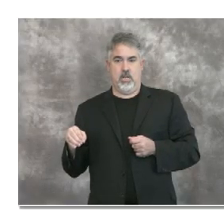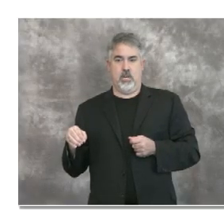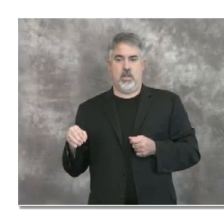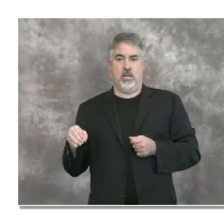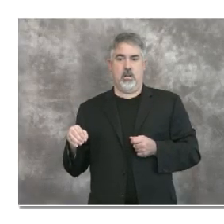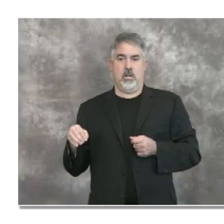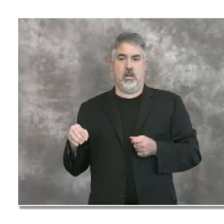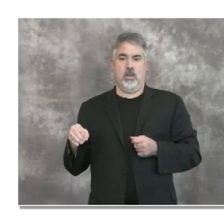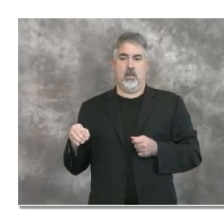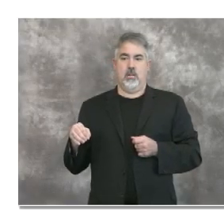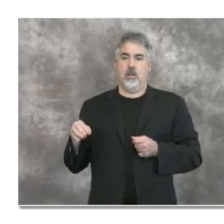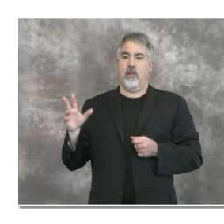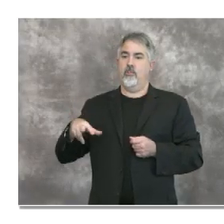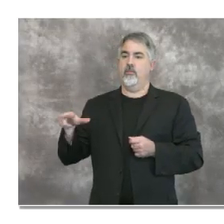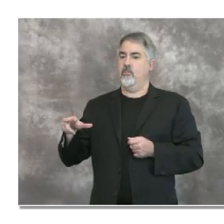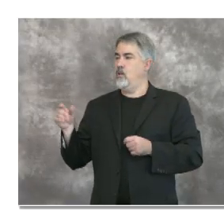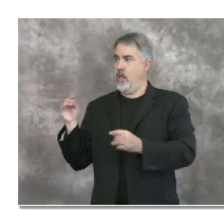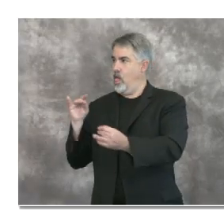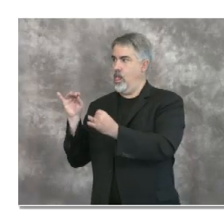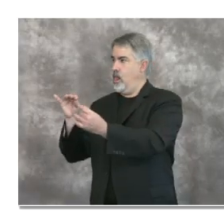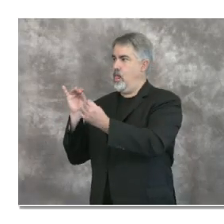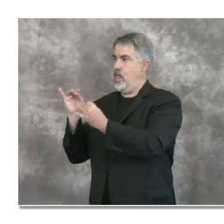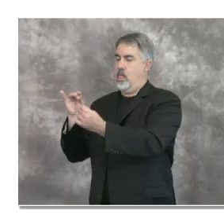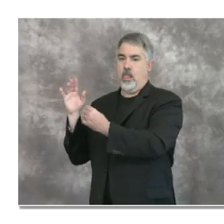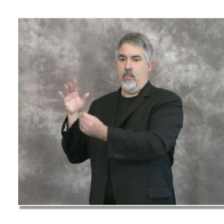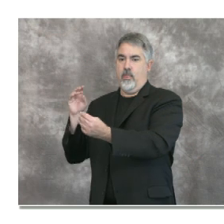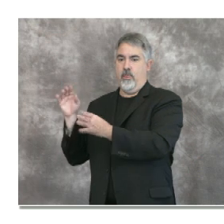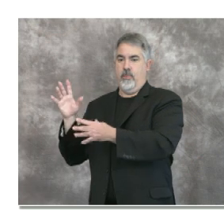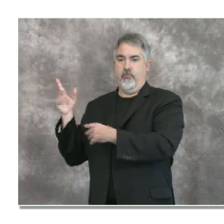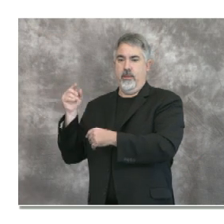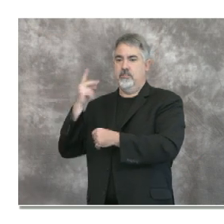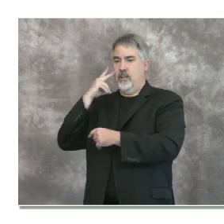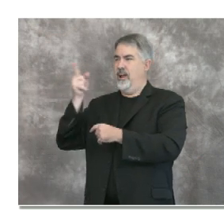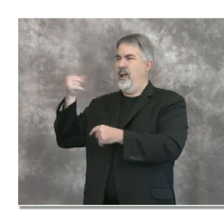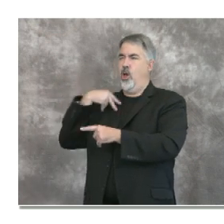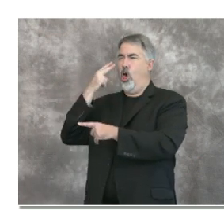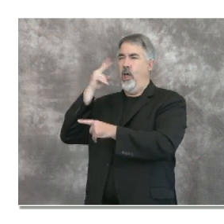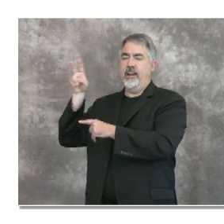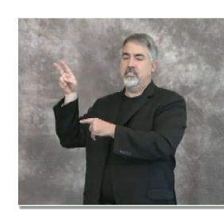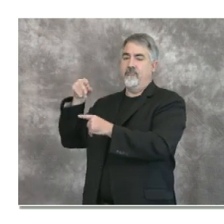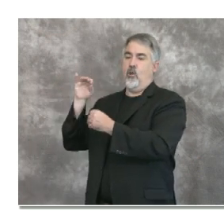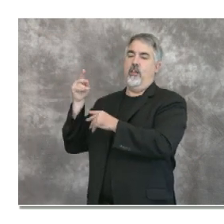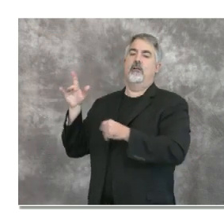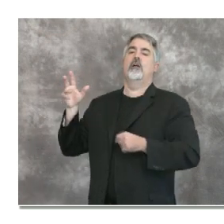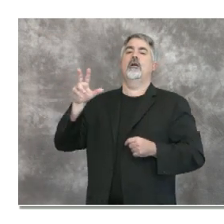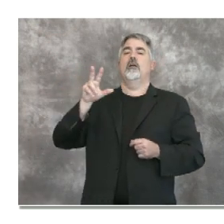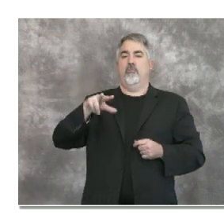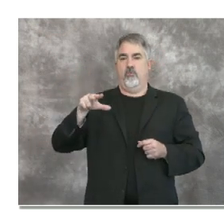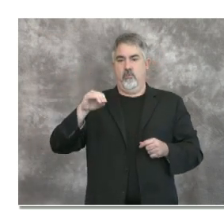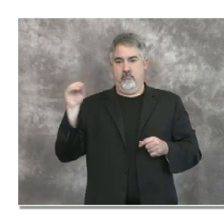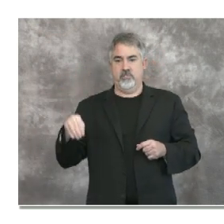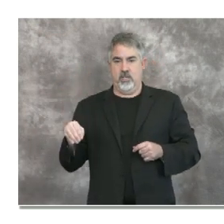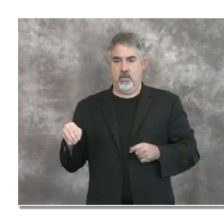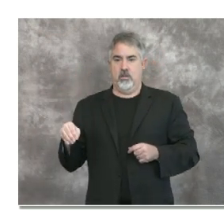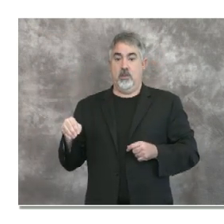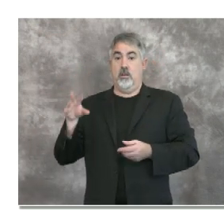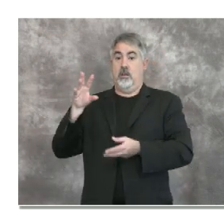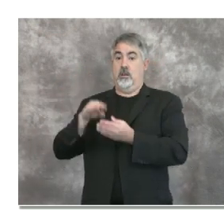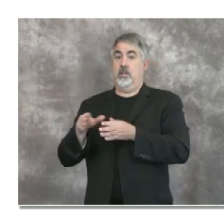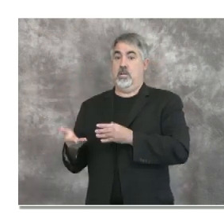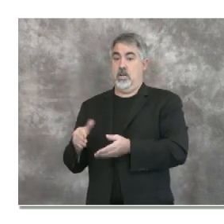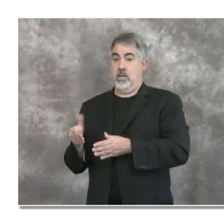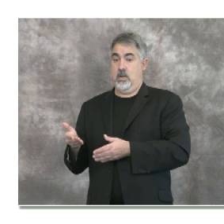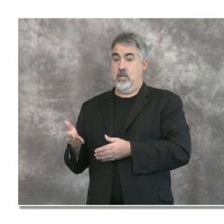52%, 33, I can't see that far because 33% of our total number of deaths, is this